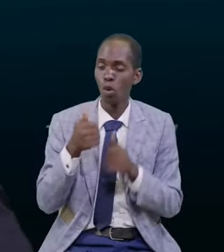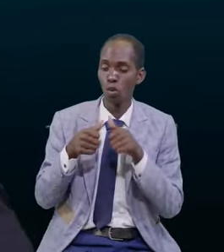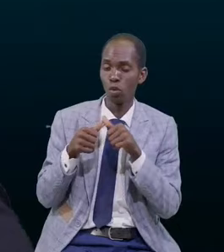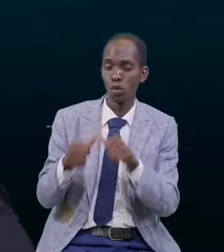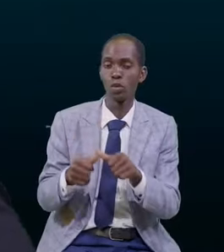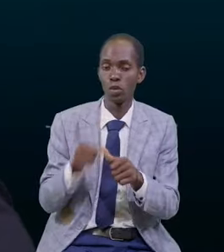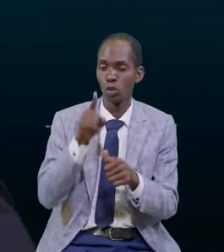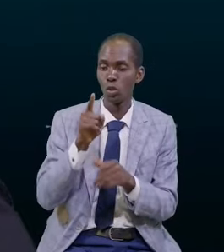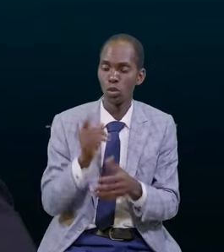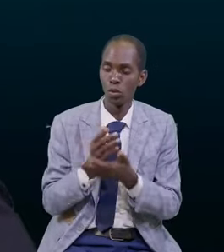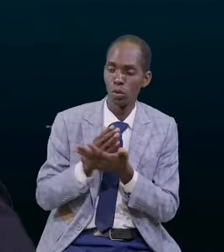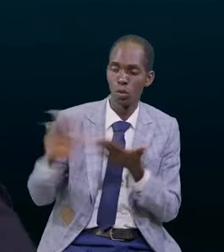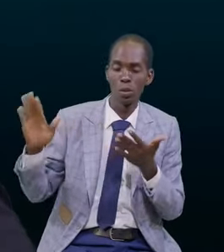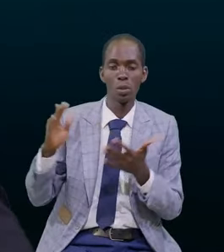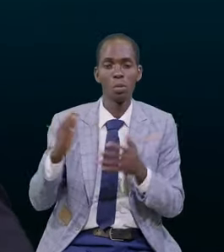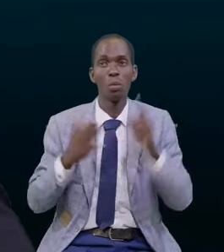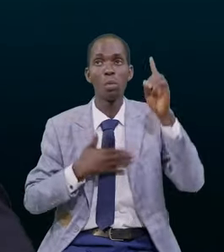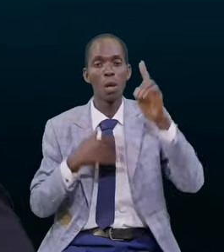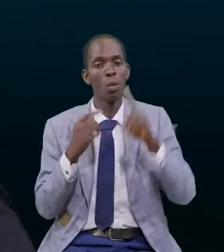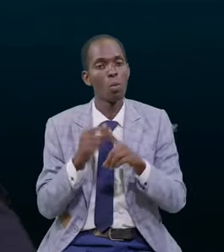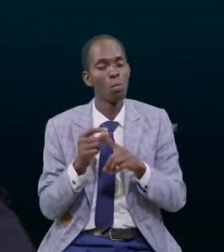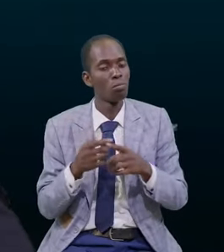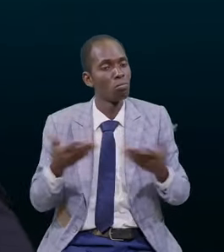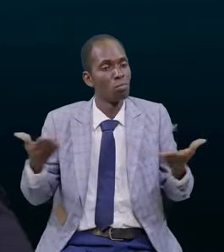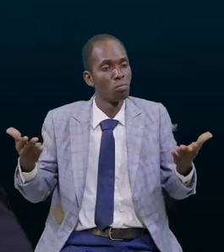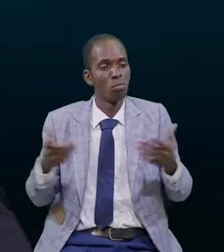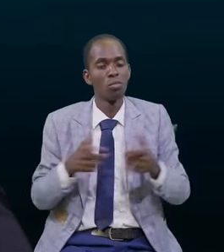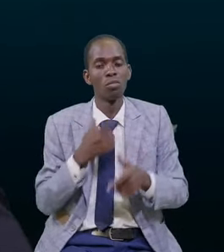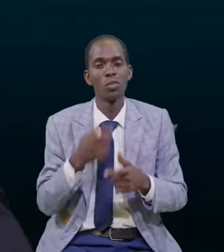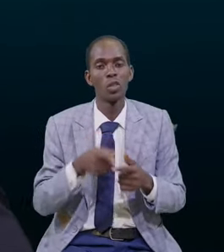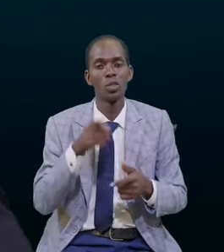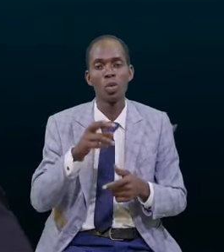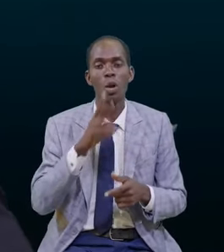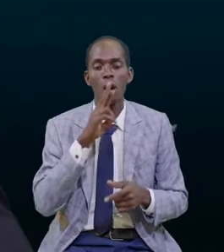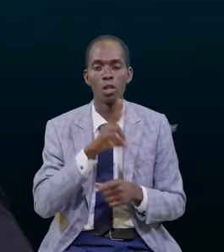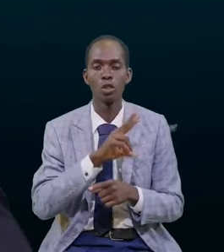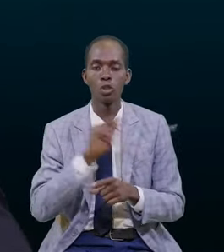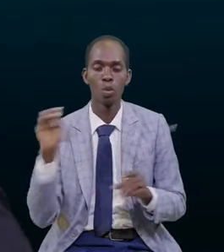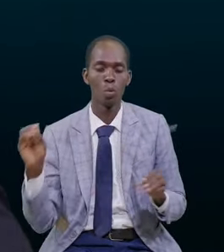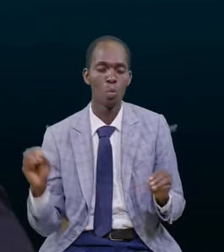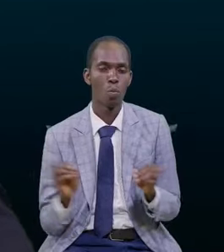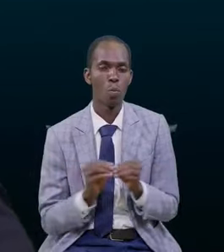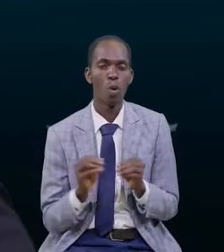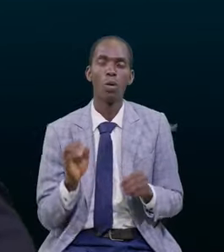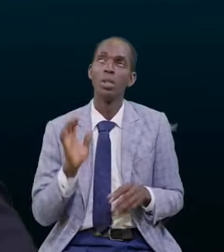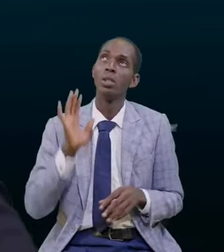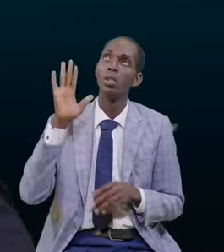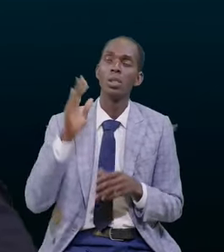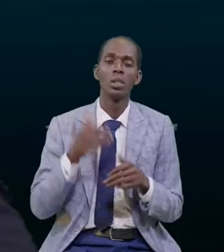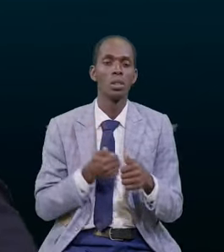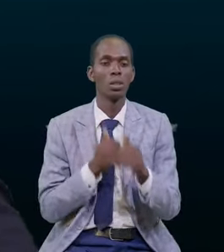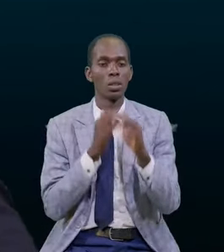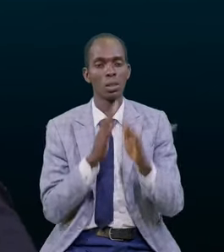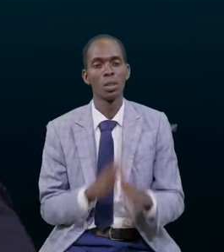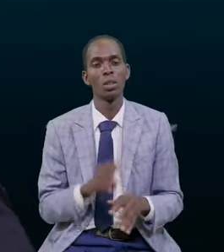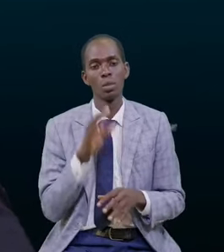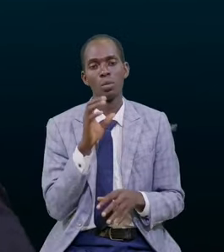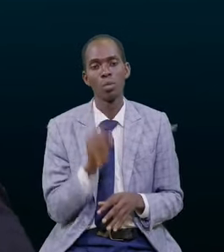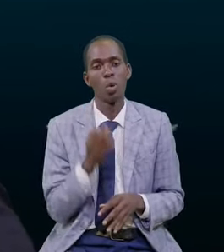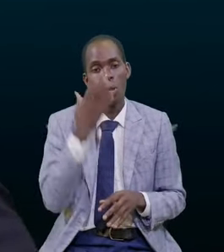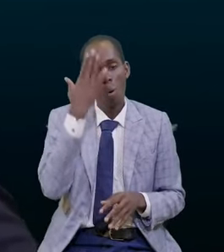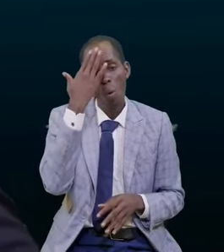know that name disciple no it doesn't apply to you any longer why because you've turned back from